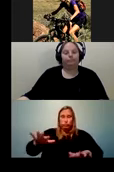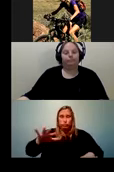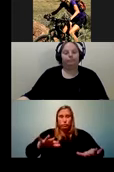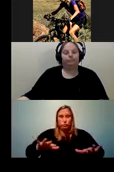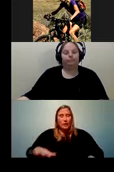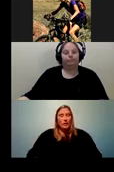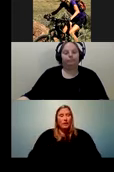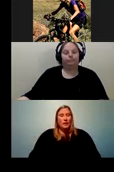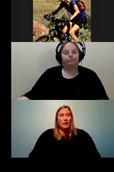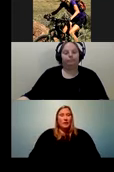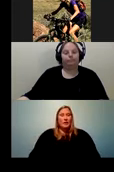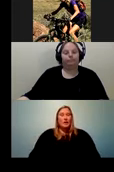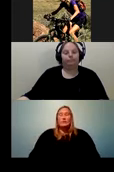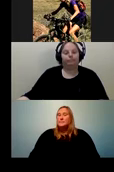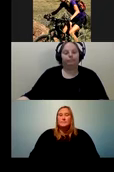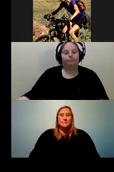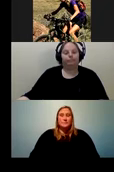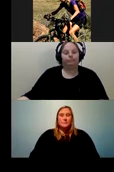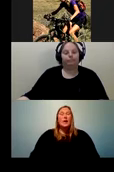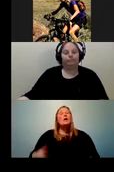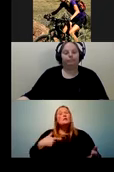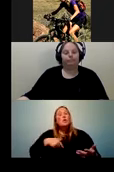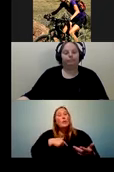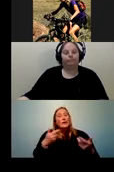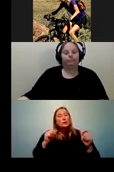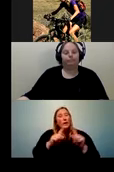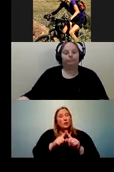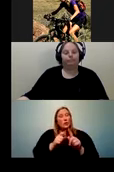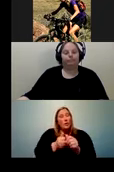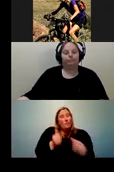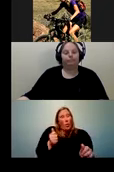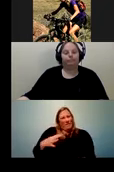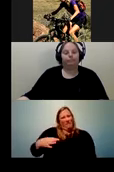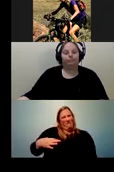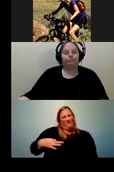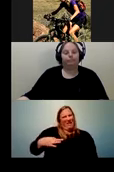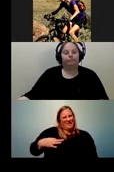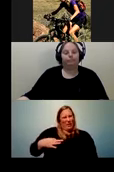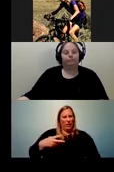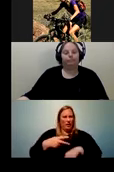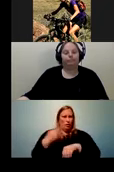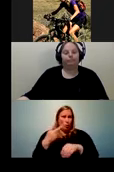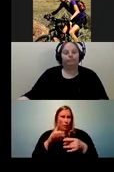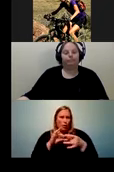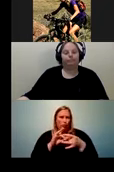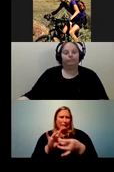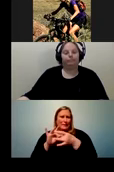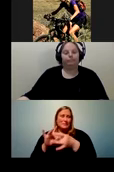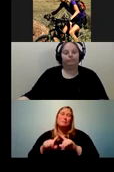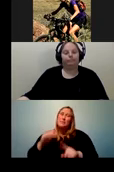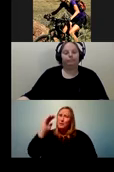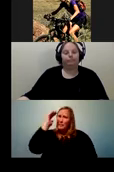intentional voluntary dual relationships. We try to avoid those. All right. And we just need to be aware